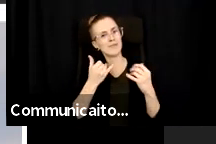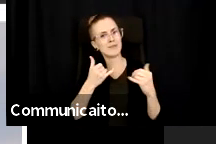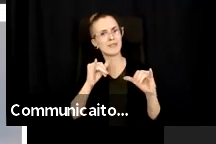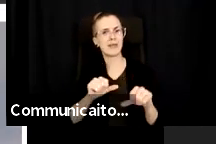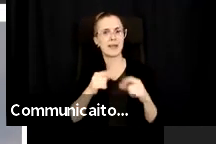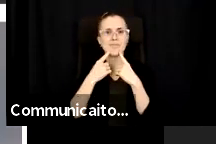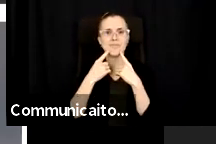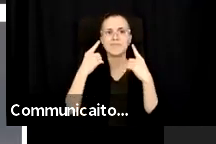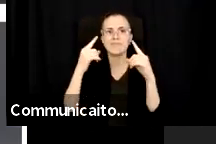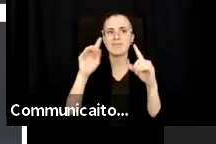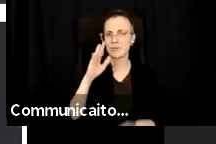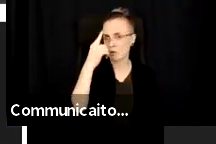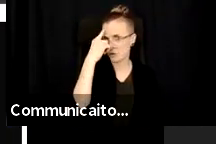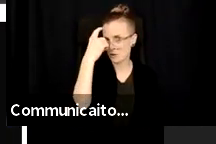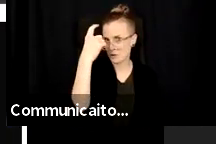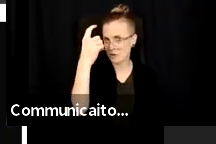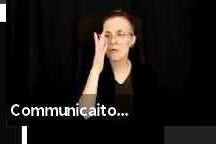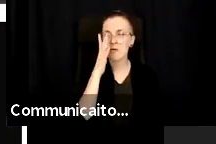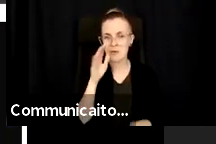together.